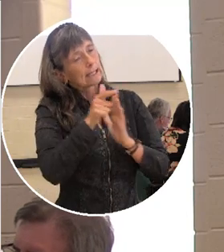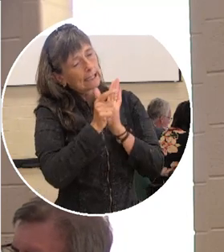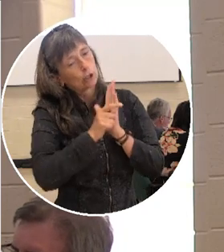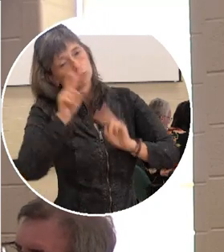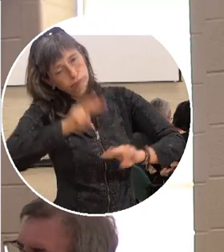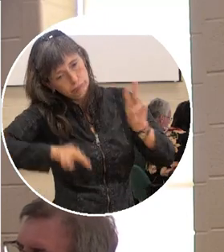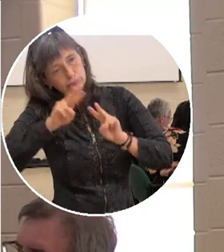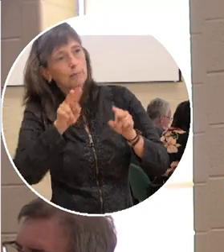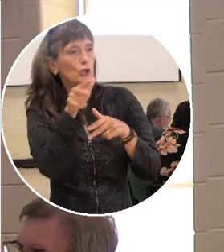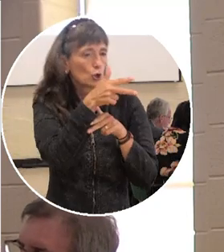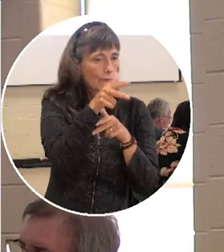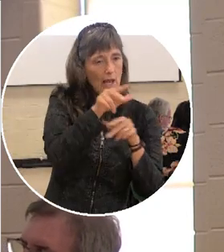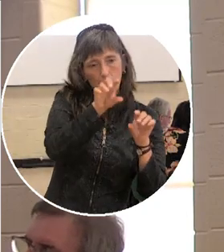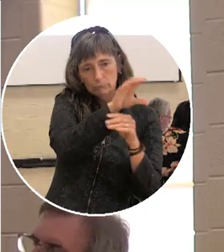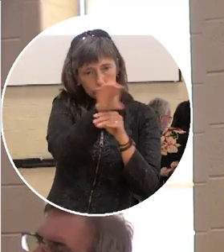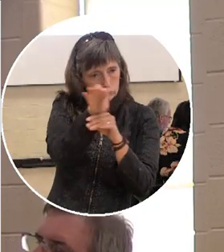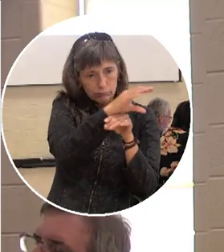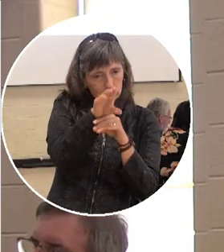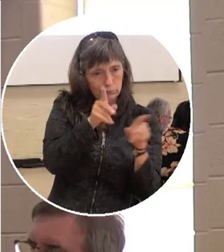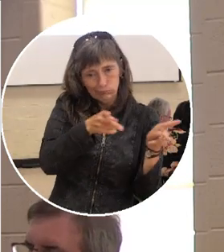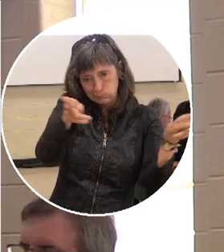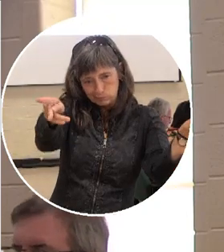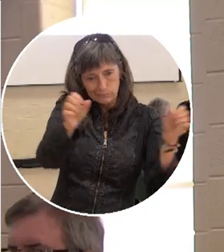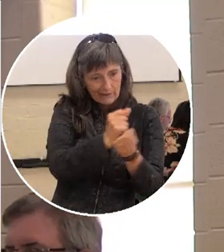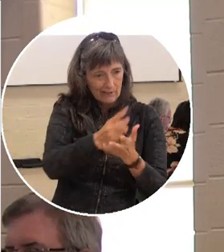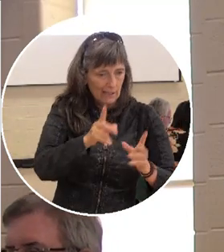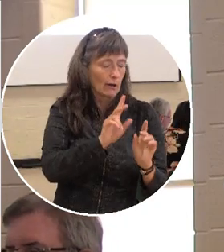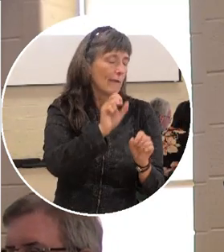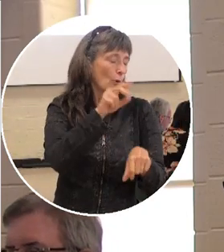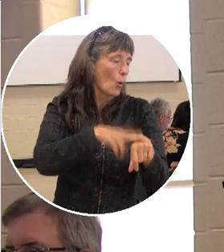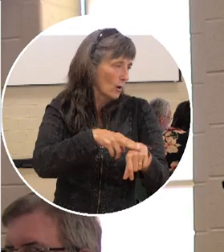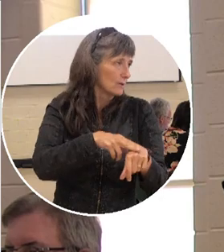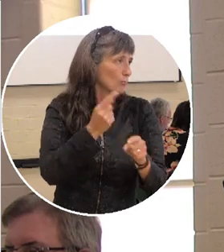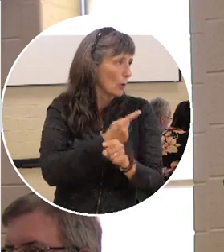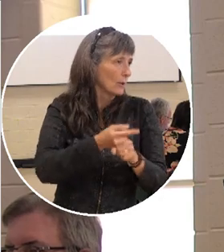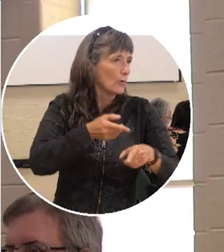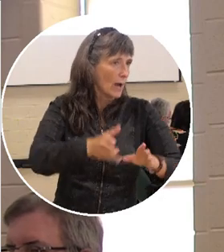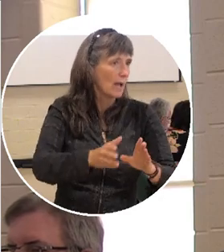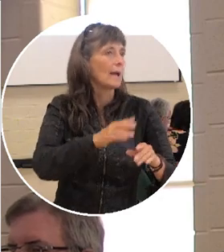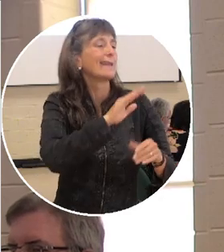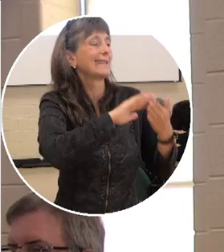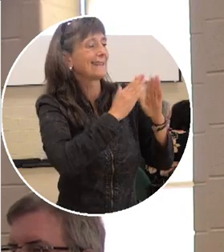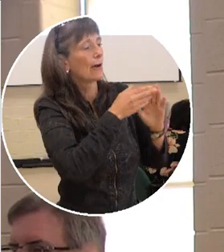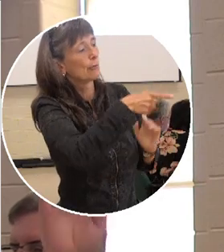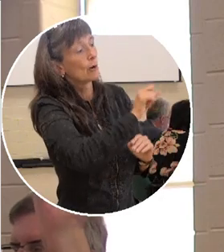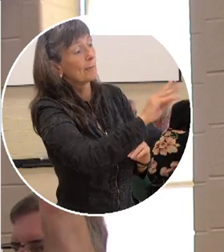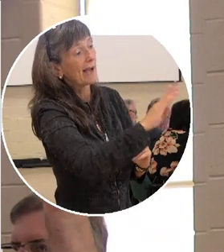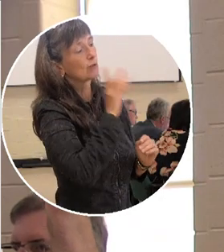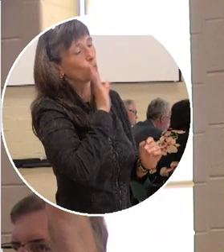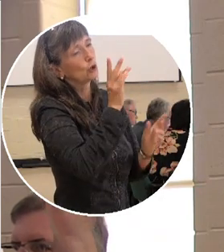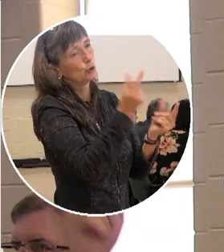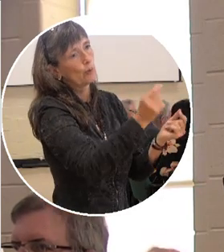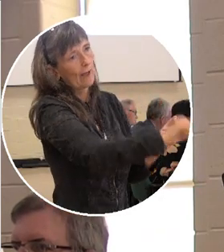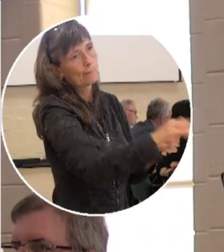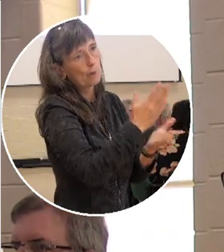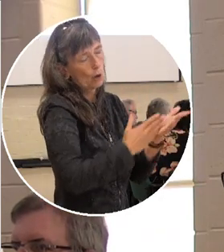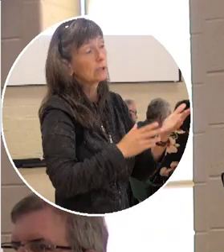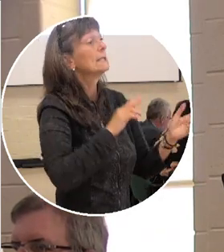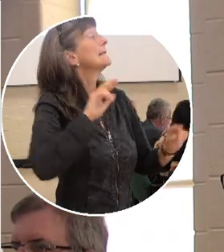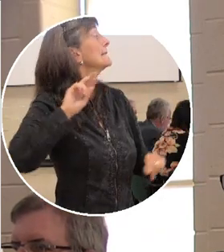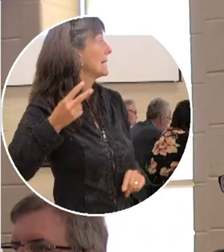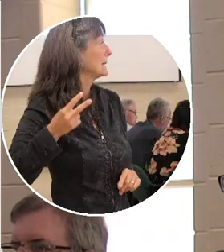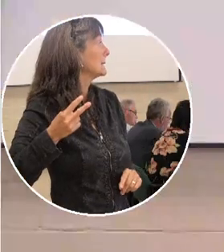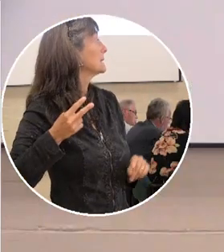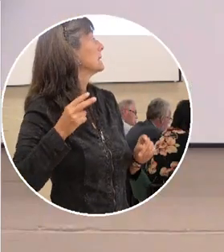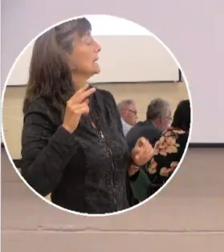being provided and prepared by the town of Port of Basque. I have a seconder for that. Seconded by